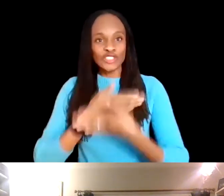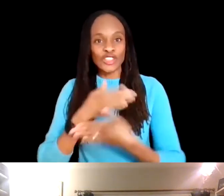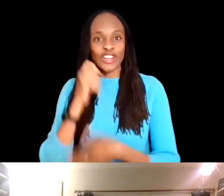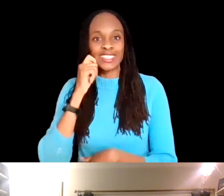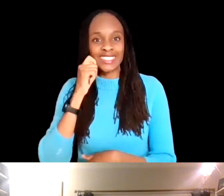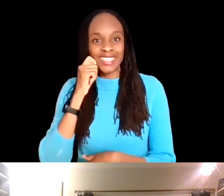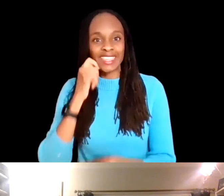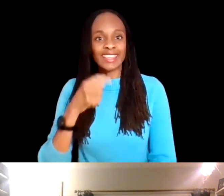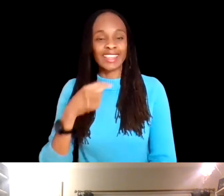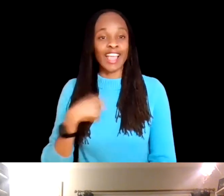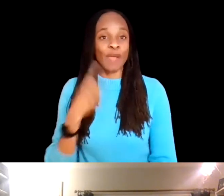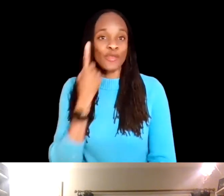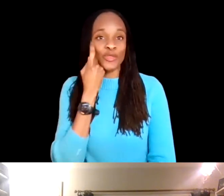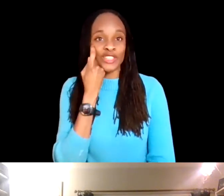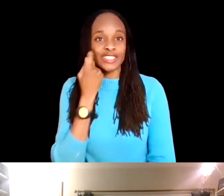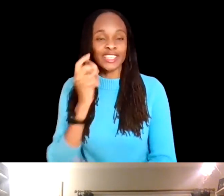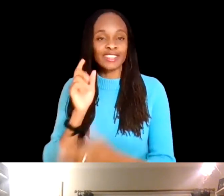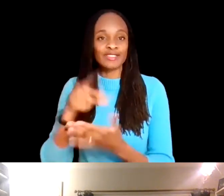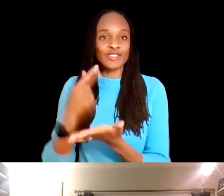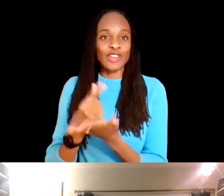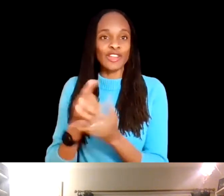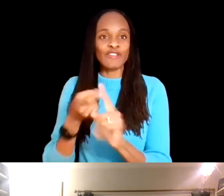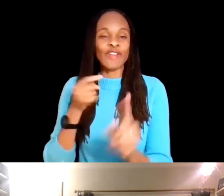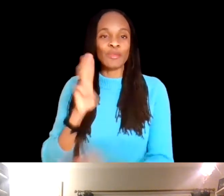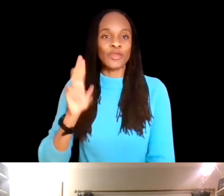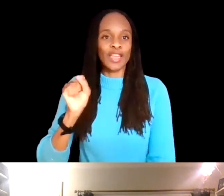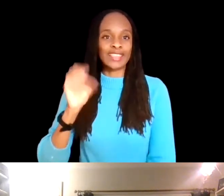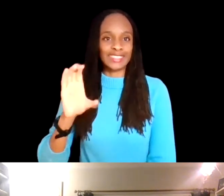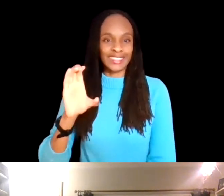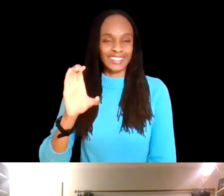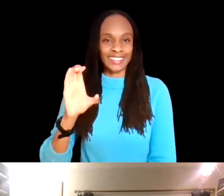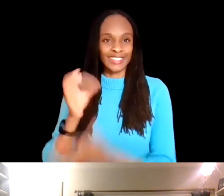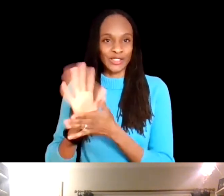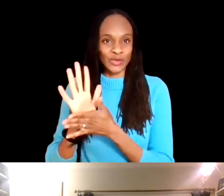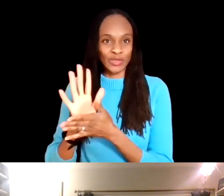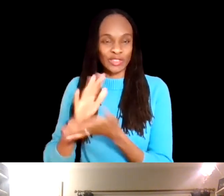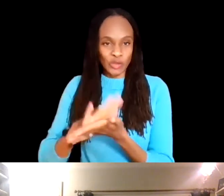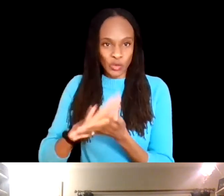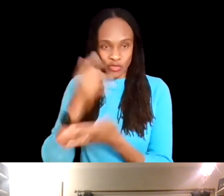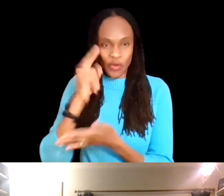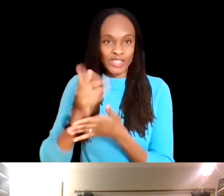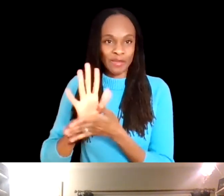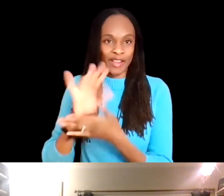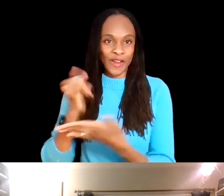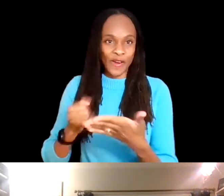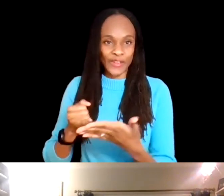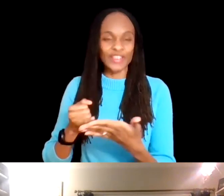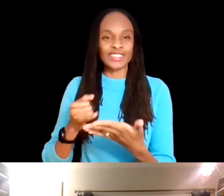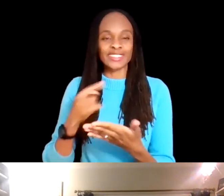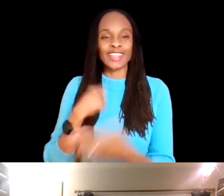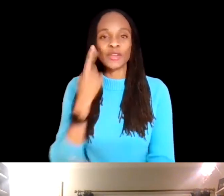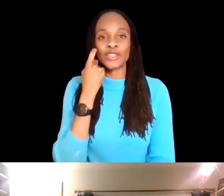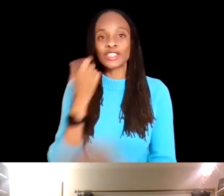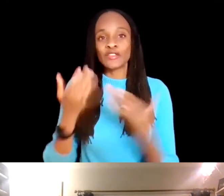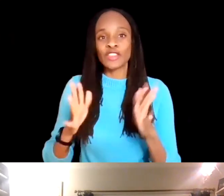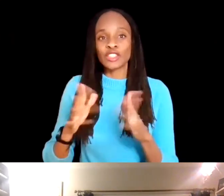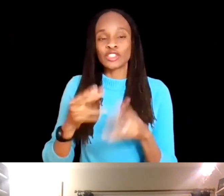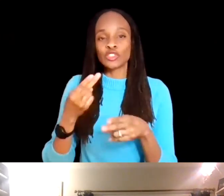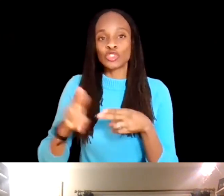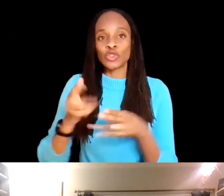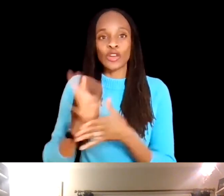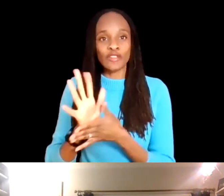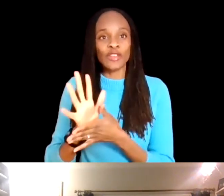and I am a recent grad from the USC School of Cinematic Arts, and just recently finished a short film for